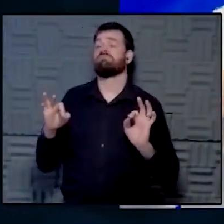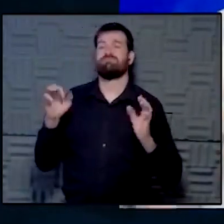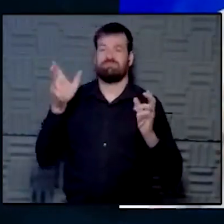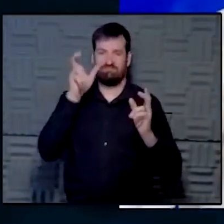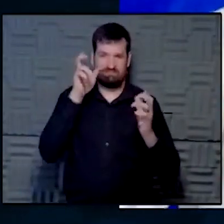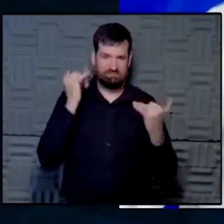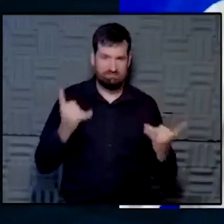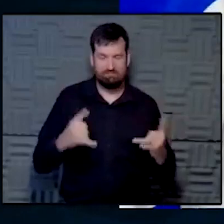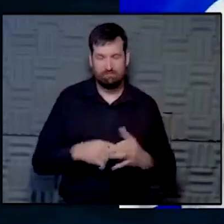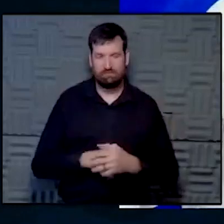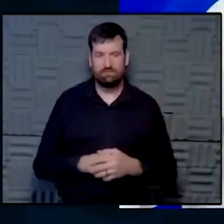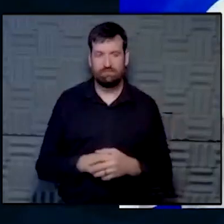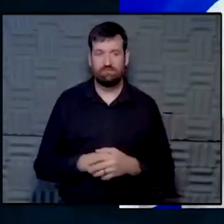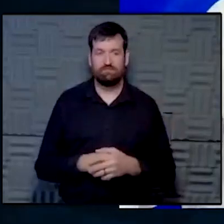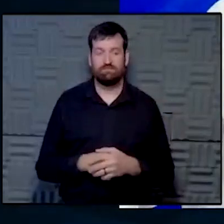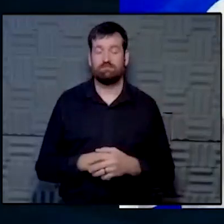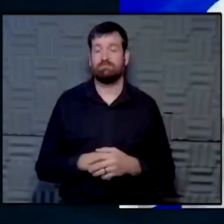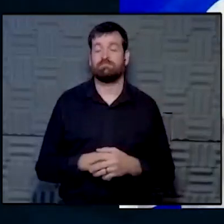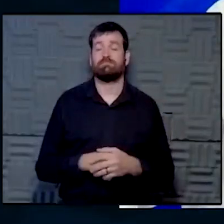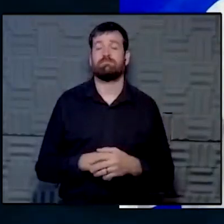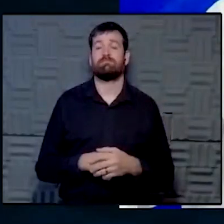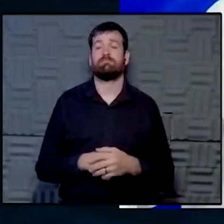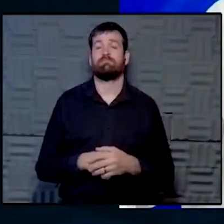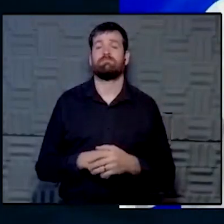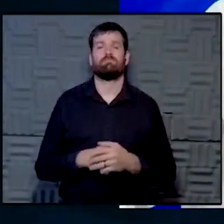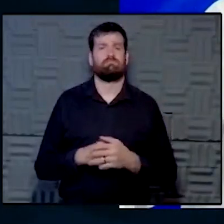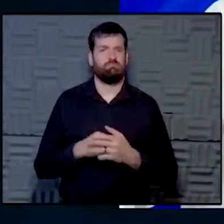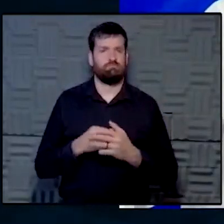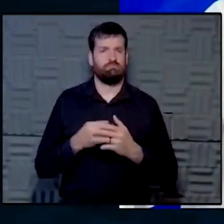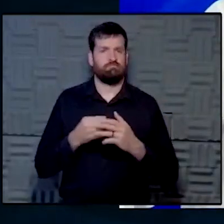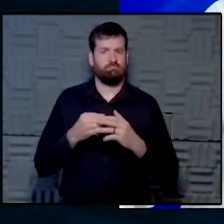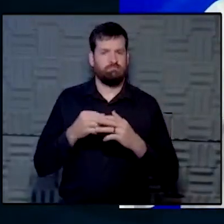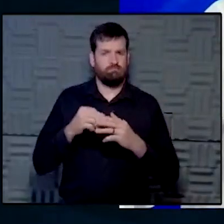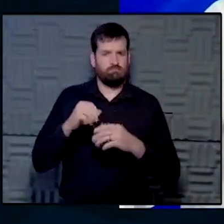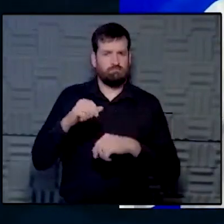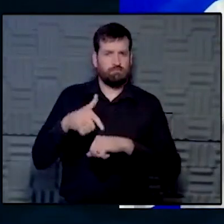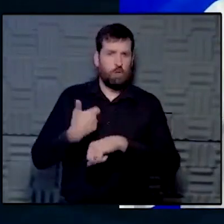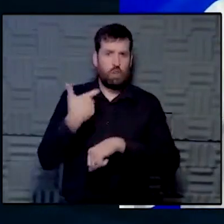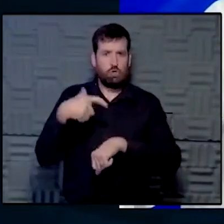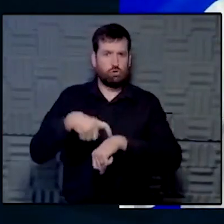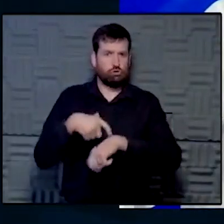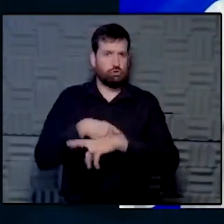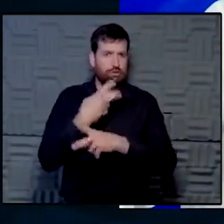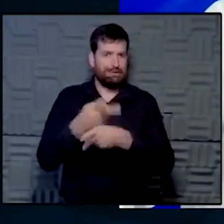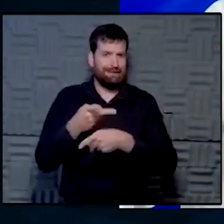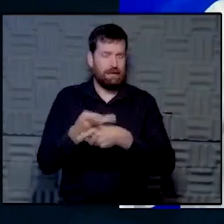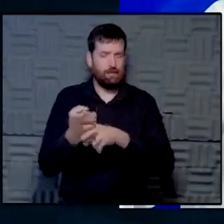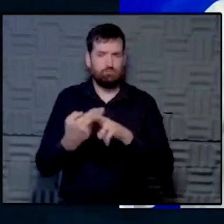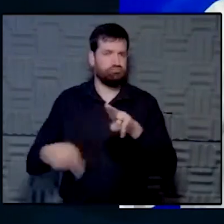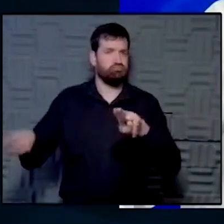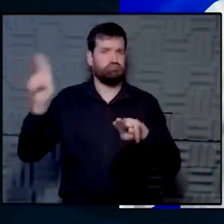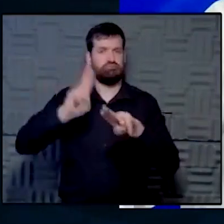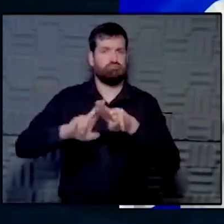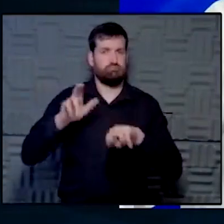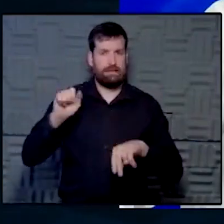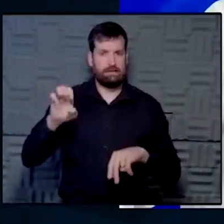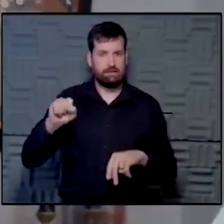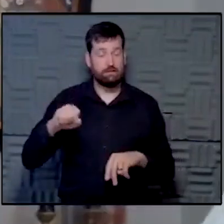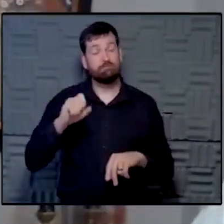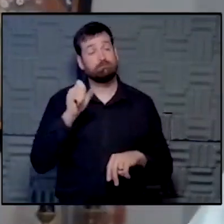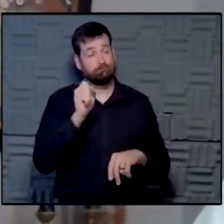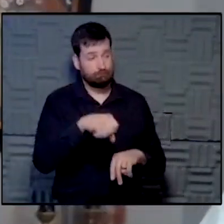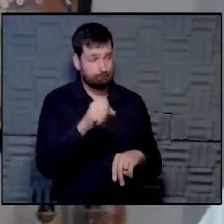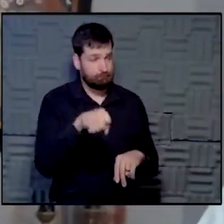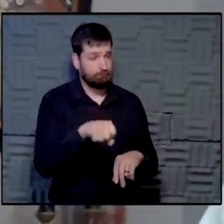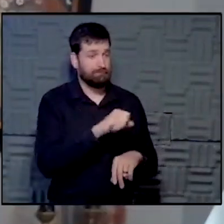Now I can. Now we can. Hey, there's an uptick at long-term care facilities. What's up with that? Yeah, it's